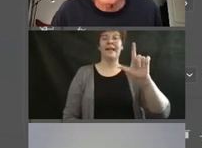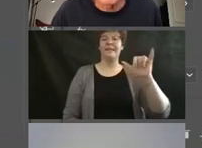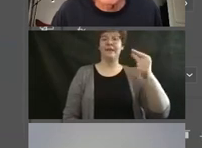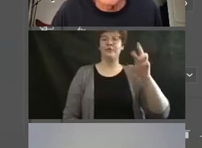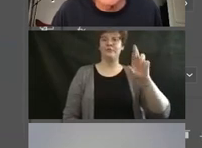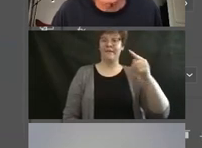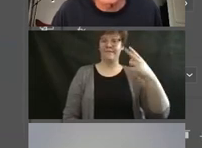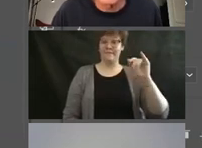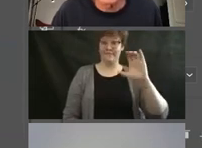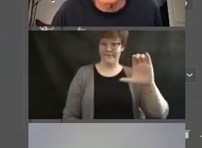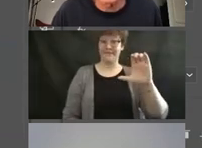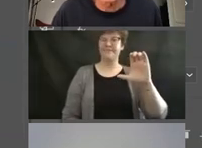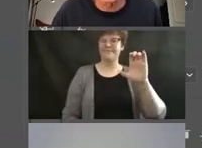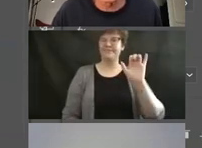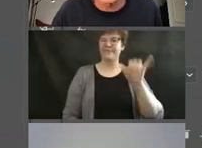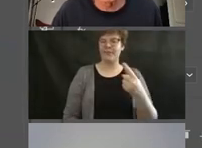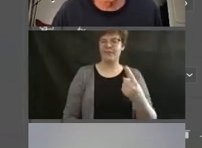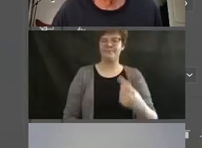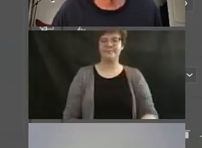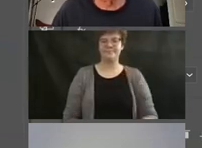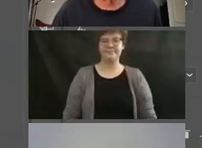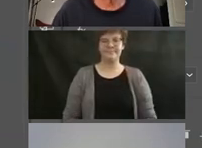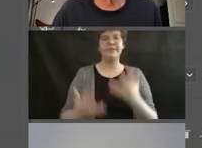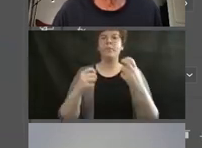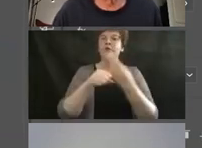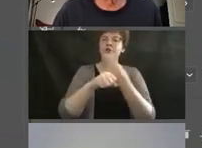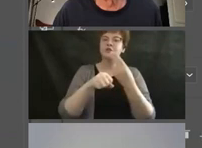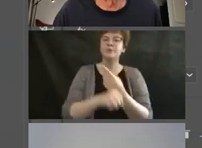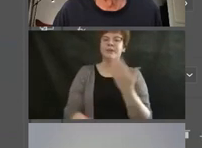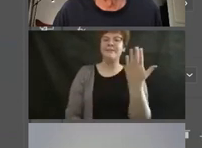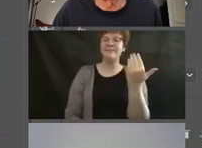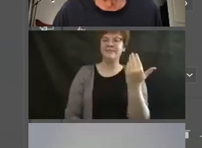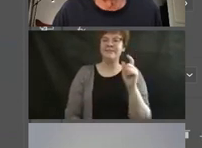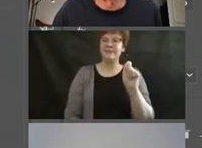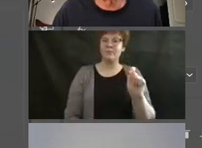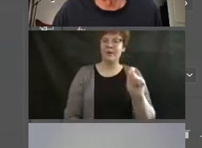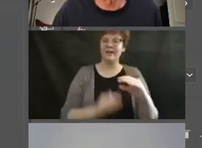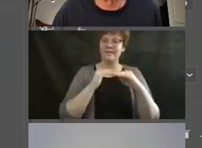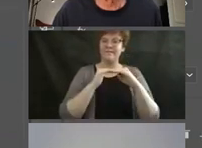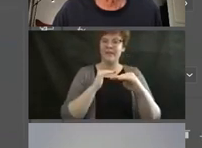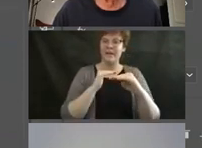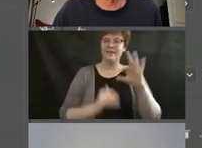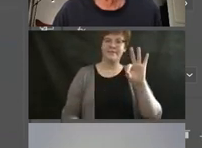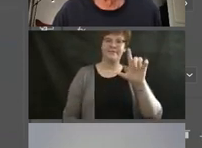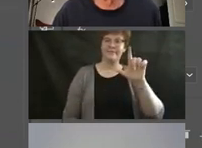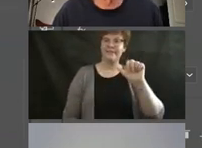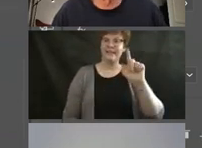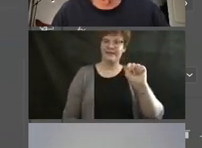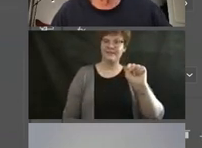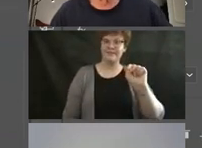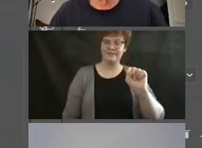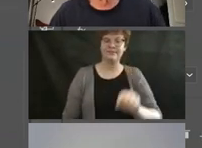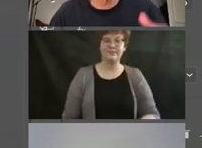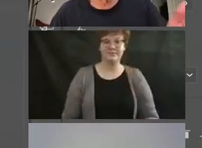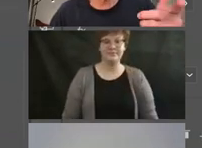one that they want us to use is this 15 point flat right here. Okay, so I'm going to select, but you know